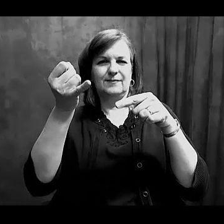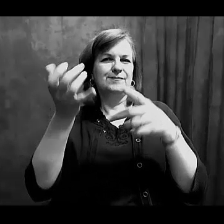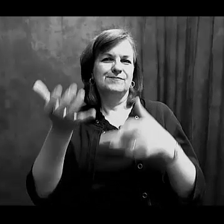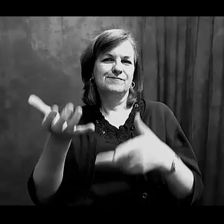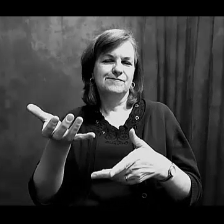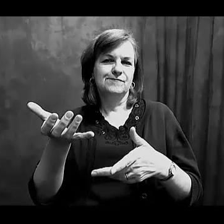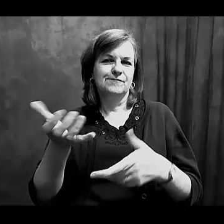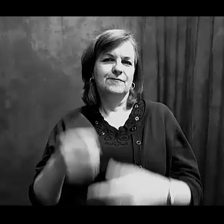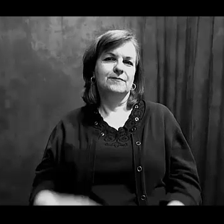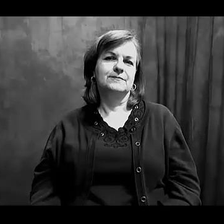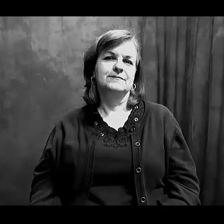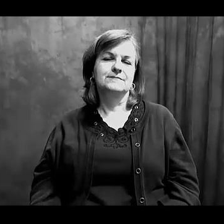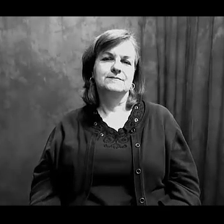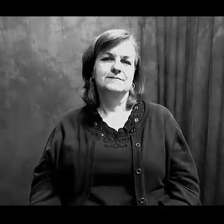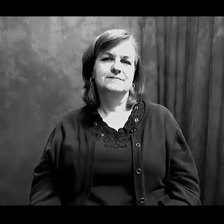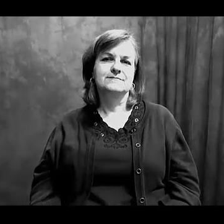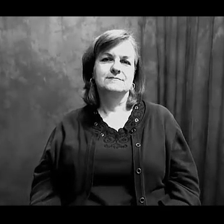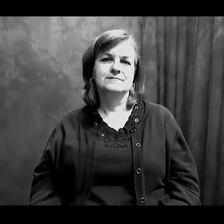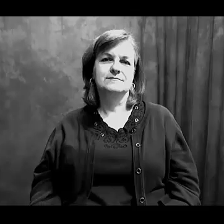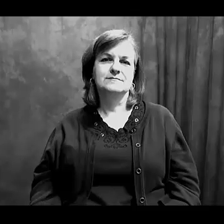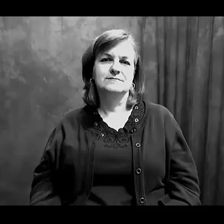5'6".